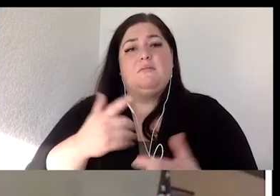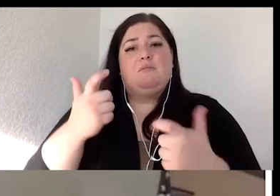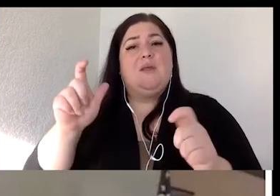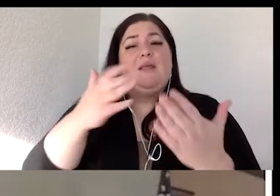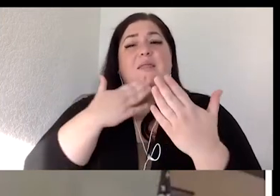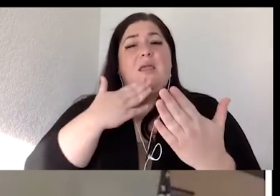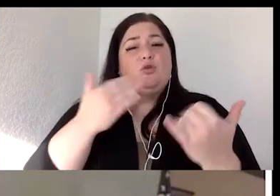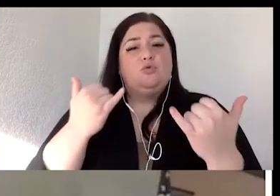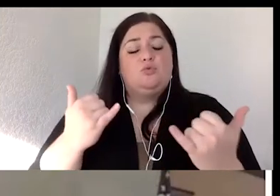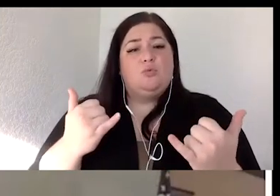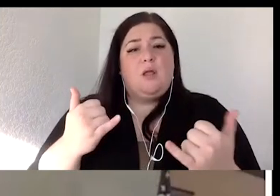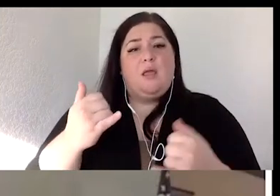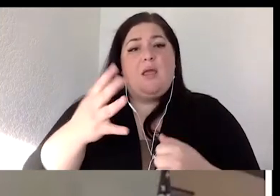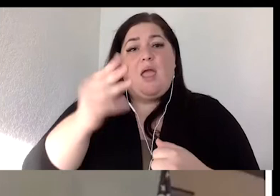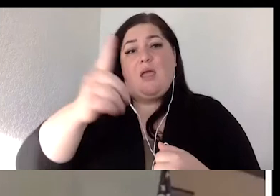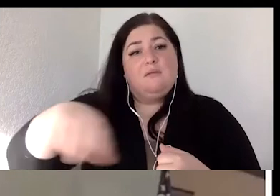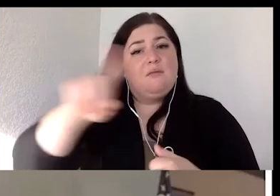in virtual land